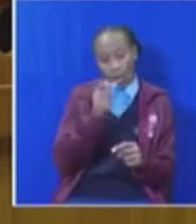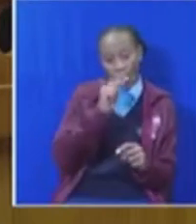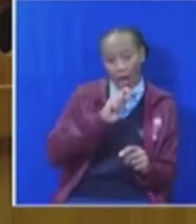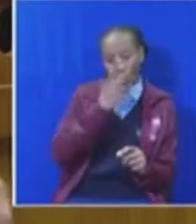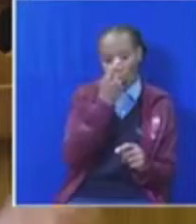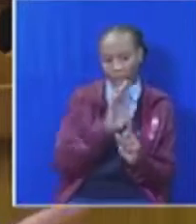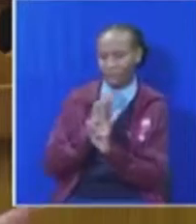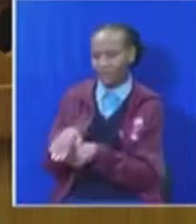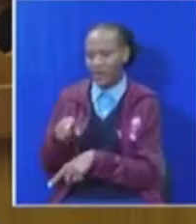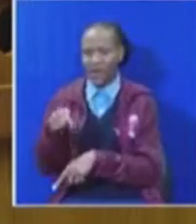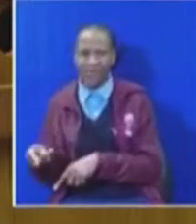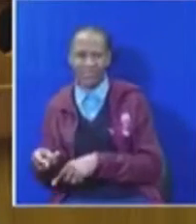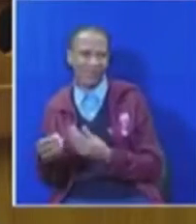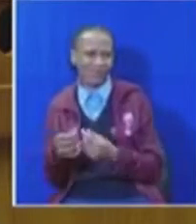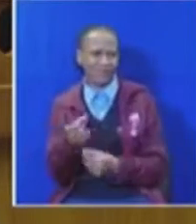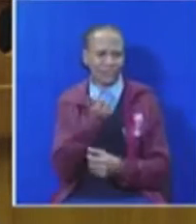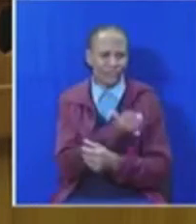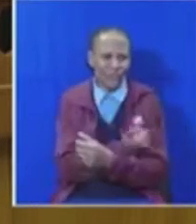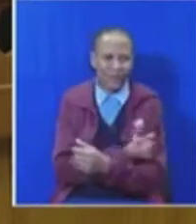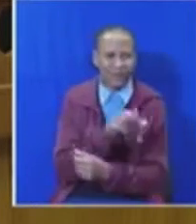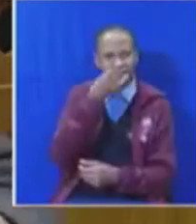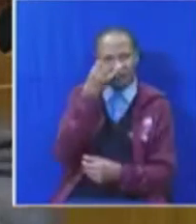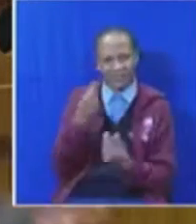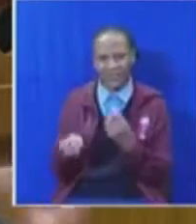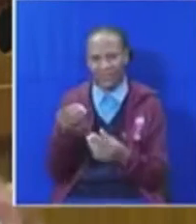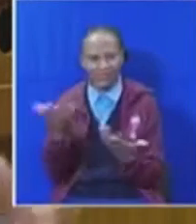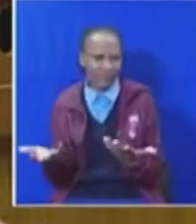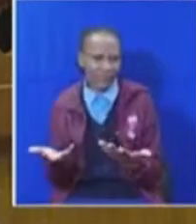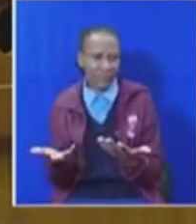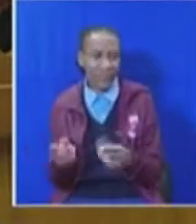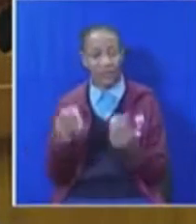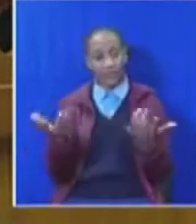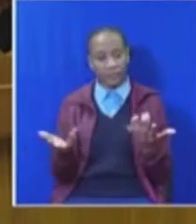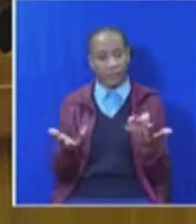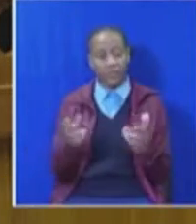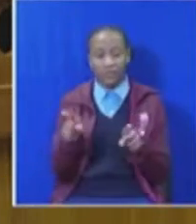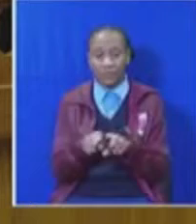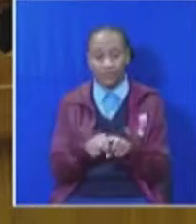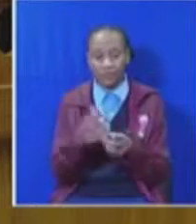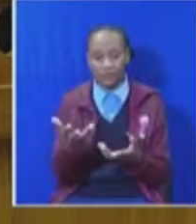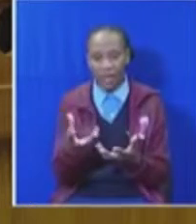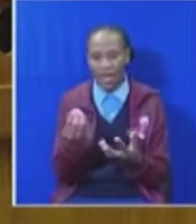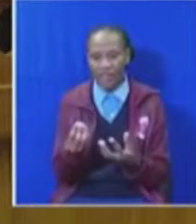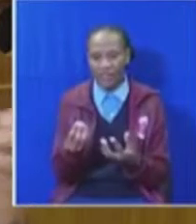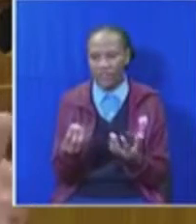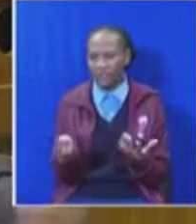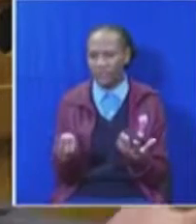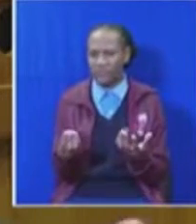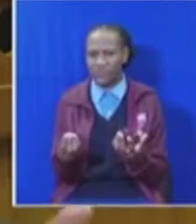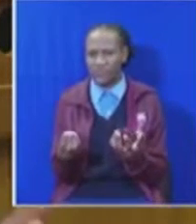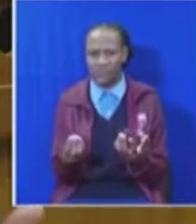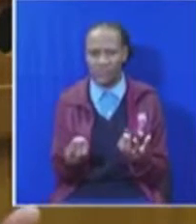at schools, narcotics and other stimulants. And then you have a quagmire of potential circumstances that could lead to wholesale